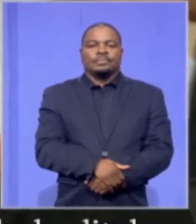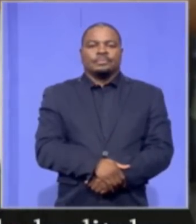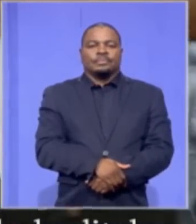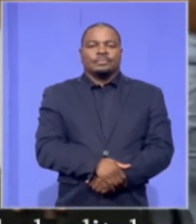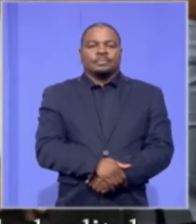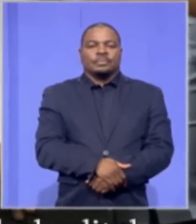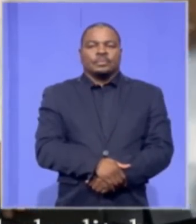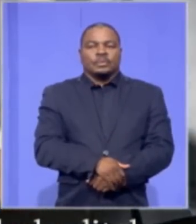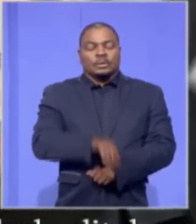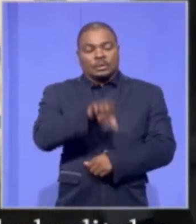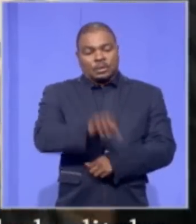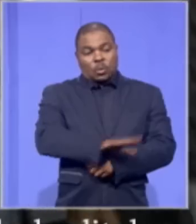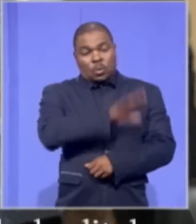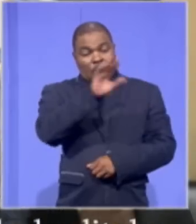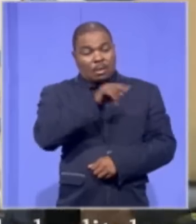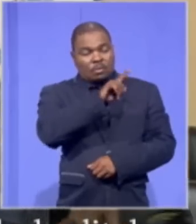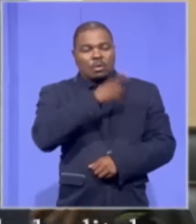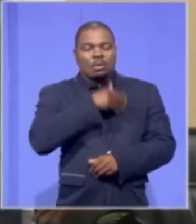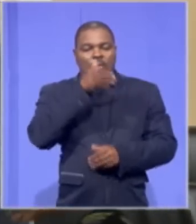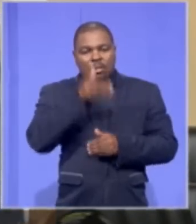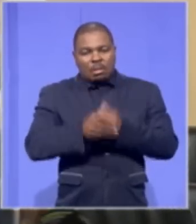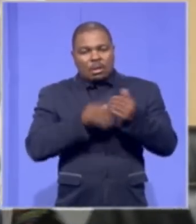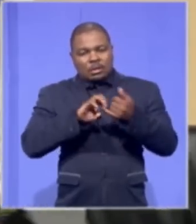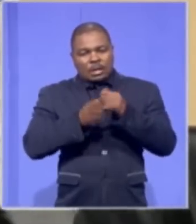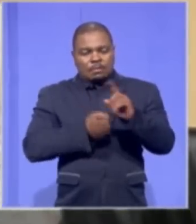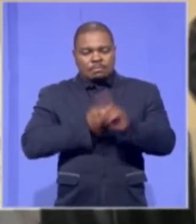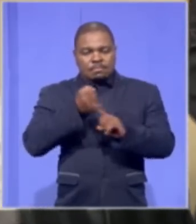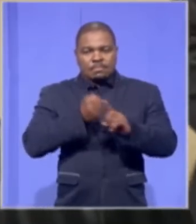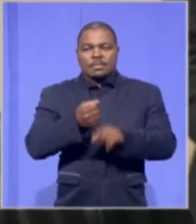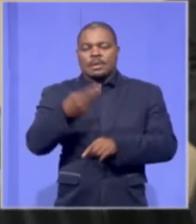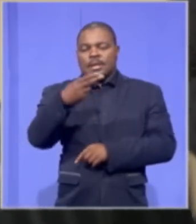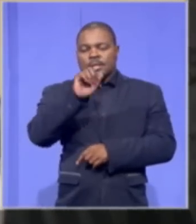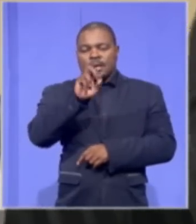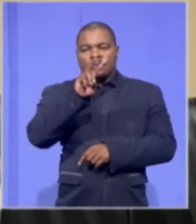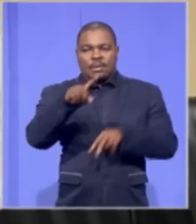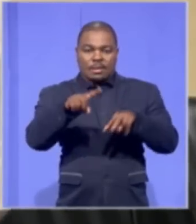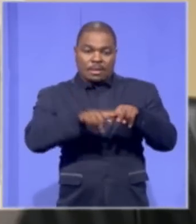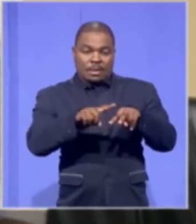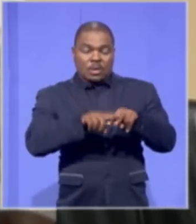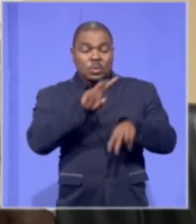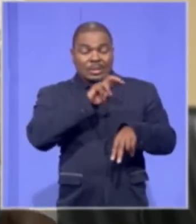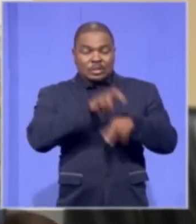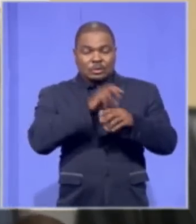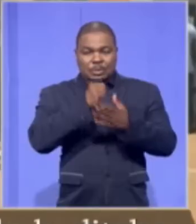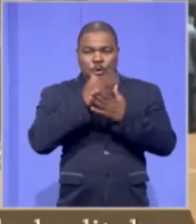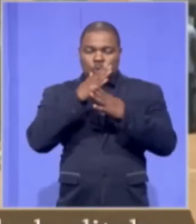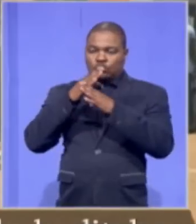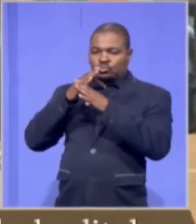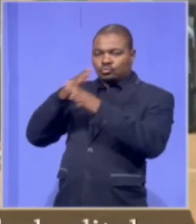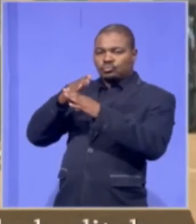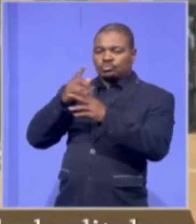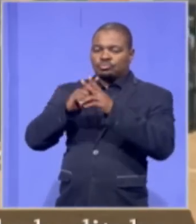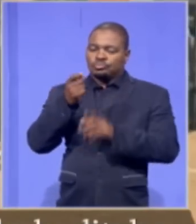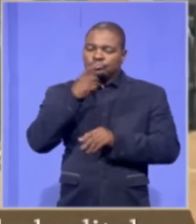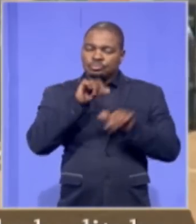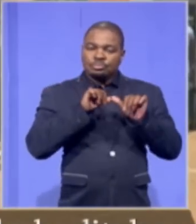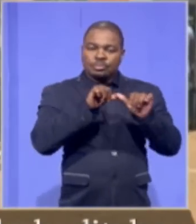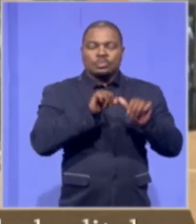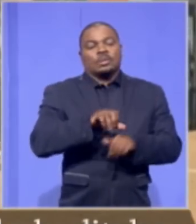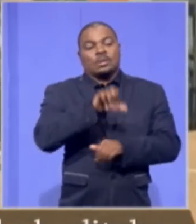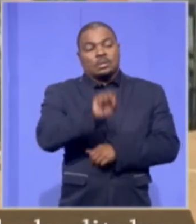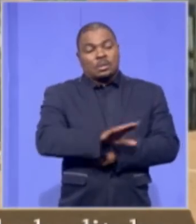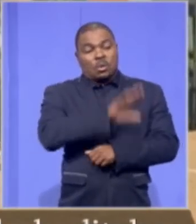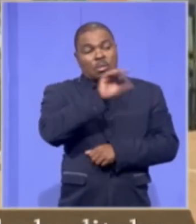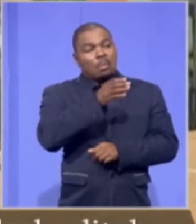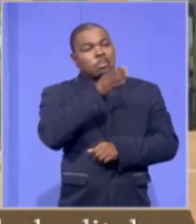Le ge naga e tšere magato tlhokomelong ya HIV le AIDS go tlhokega go kgonthišiša thibelo le kalafo. Afrika Borwa e na